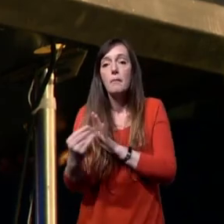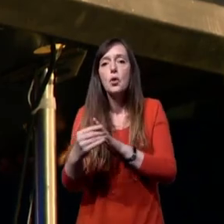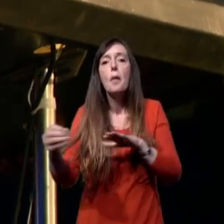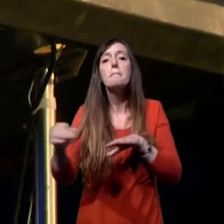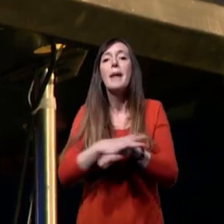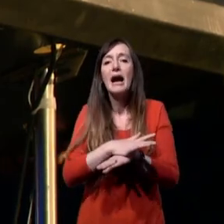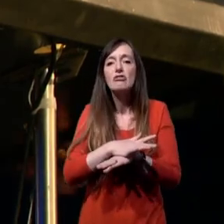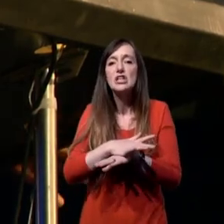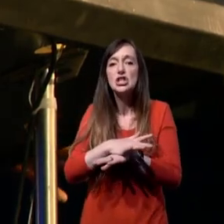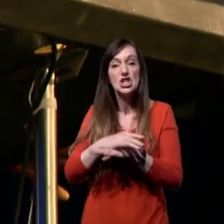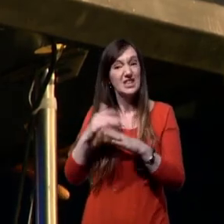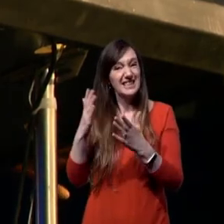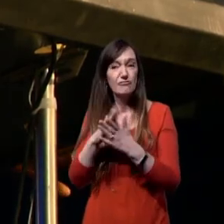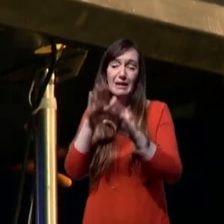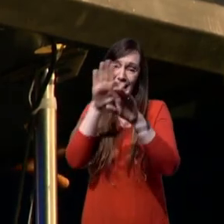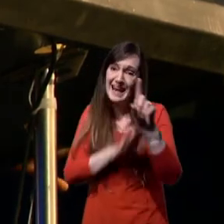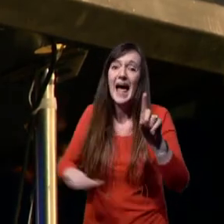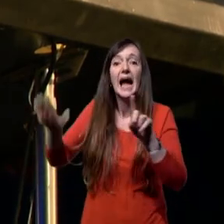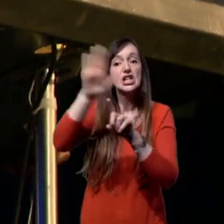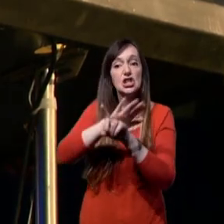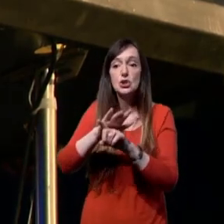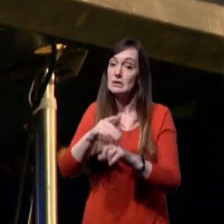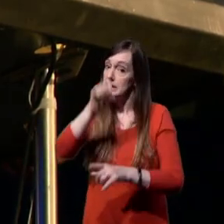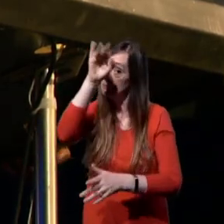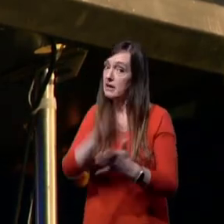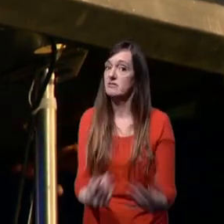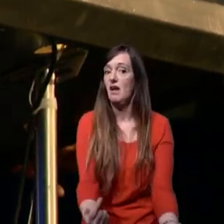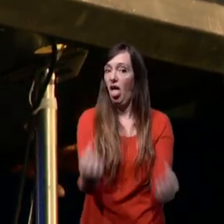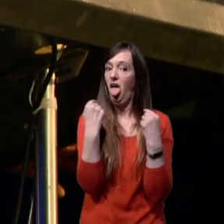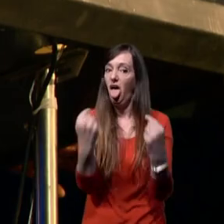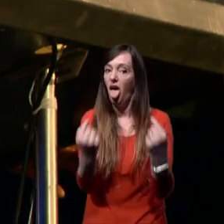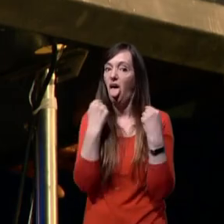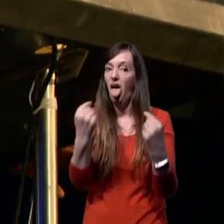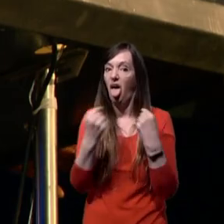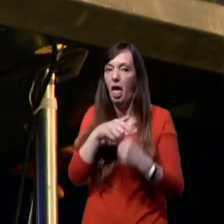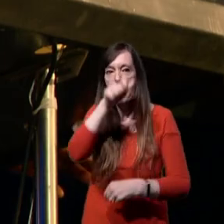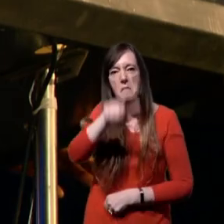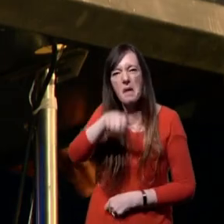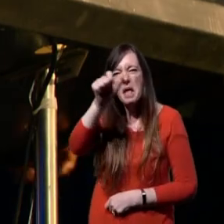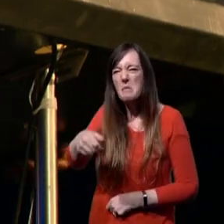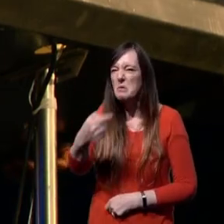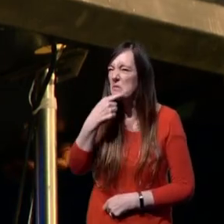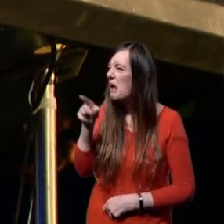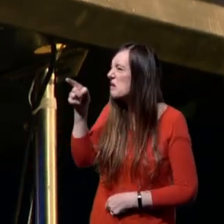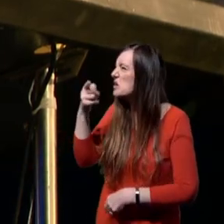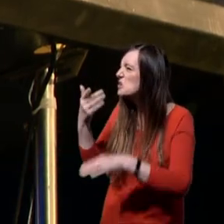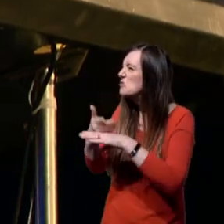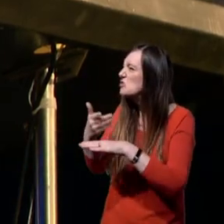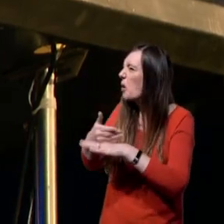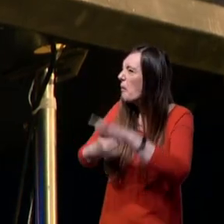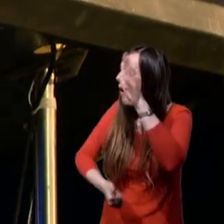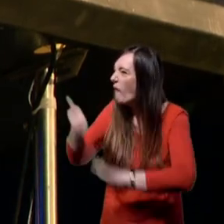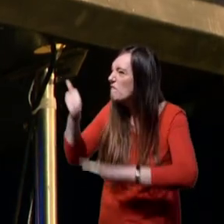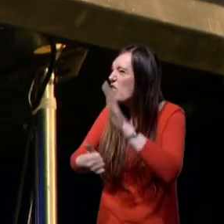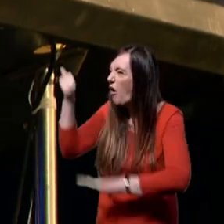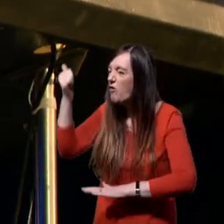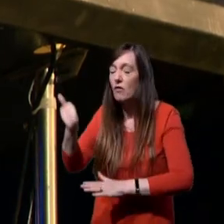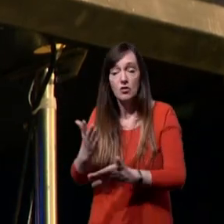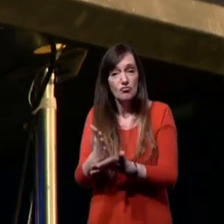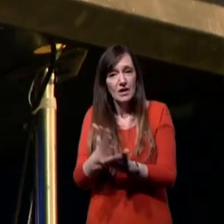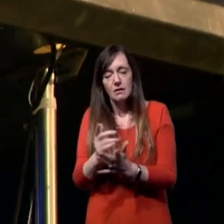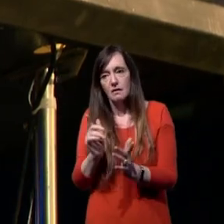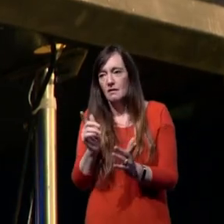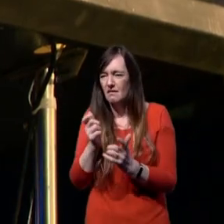and received all kinds of abuse and calls for my resignation. It's actually quite funny